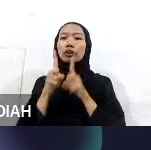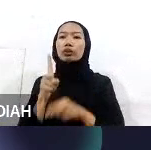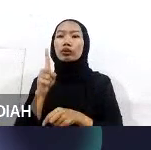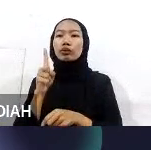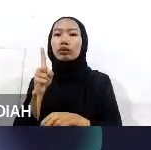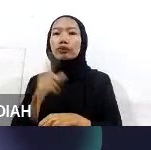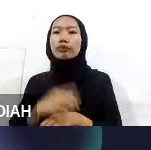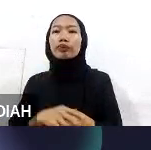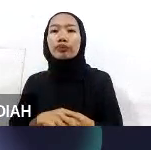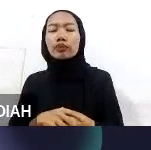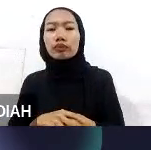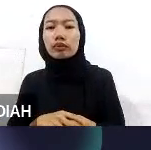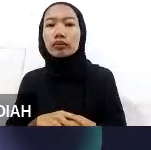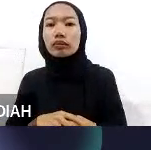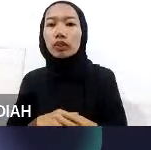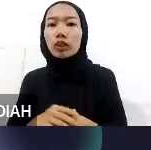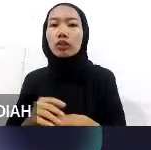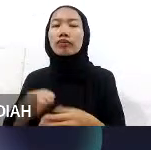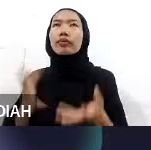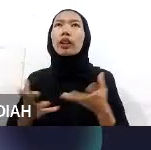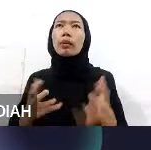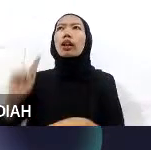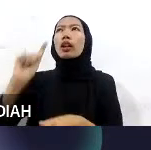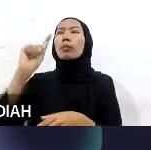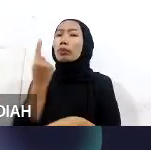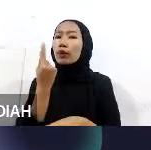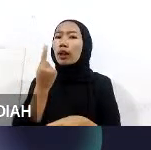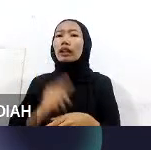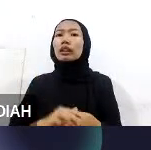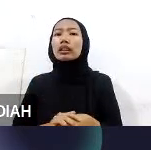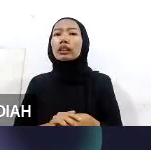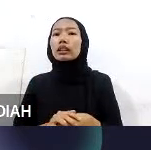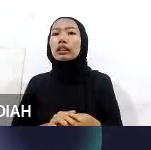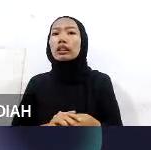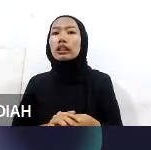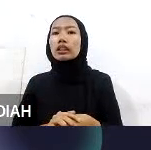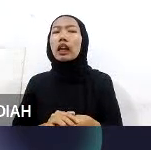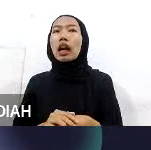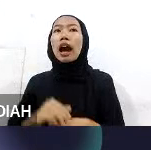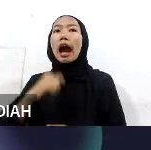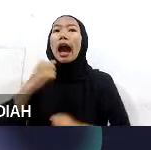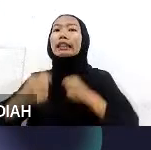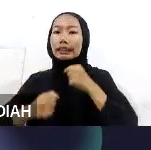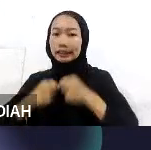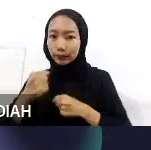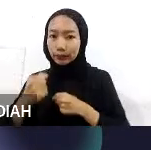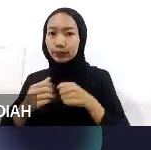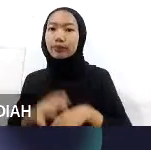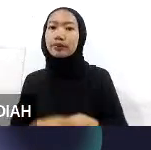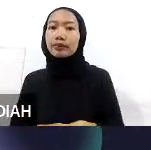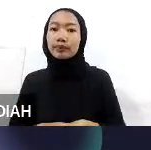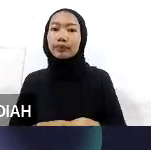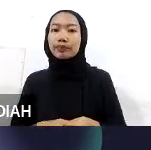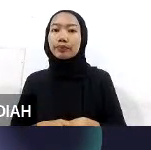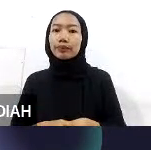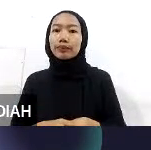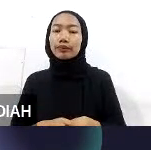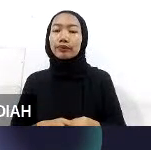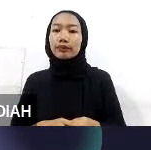is to be really active part of society.